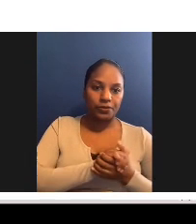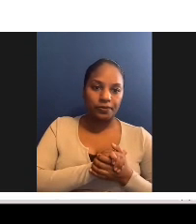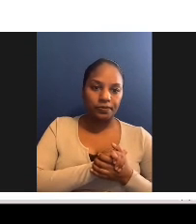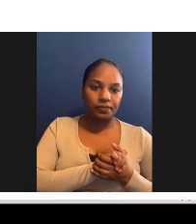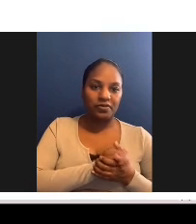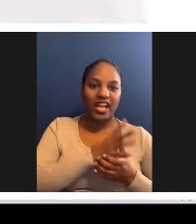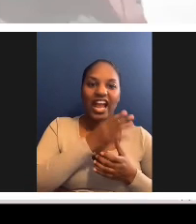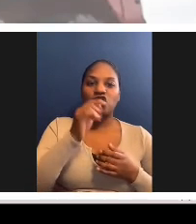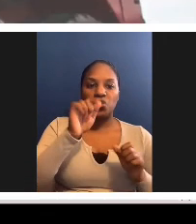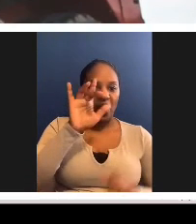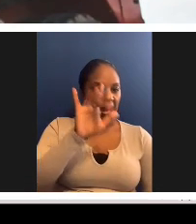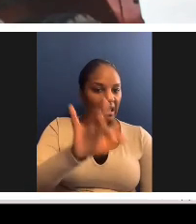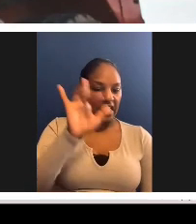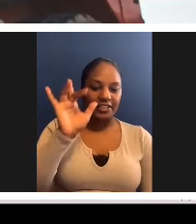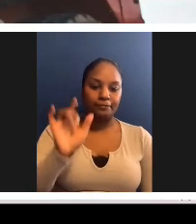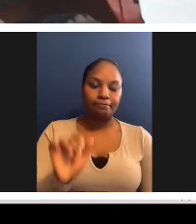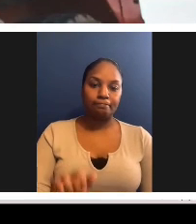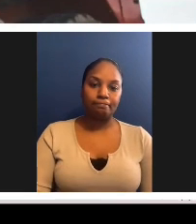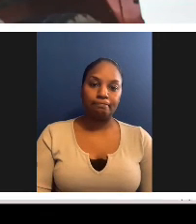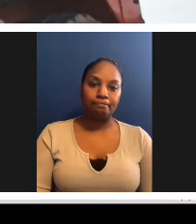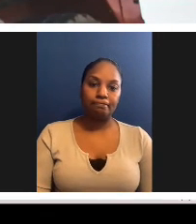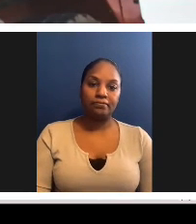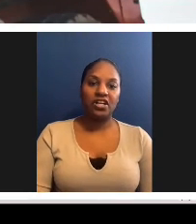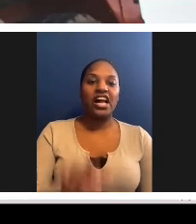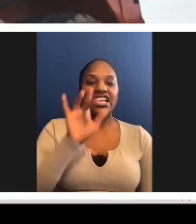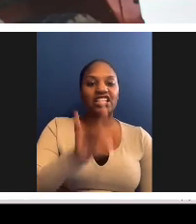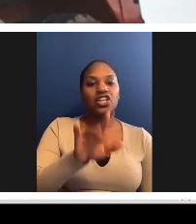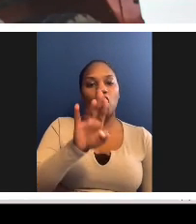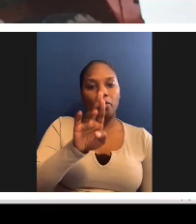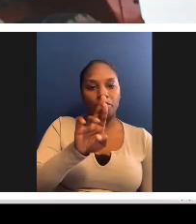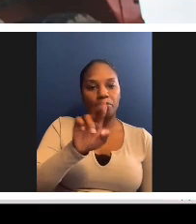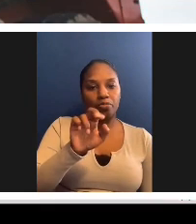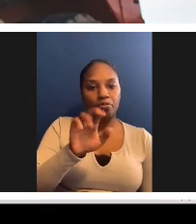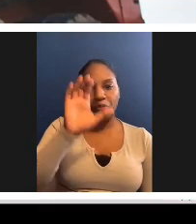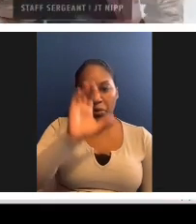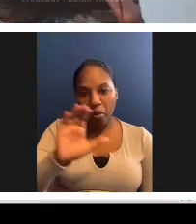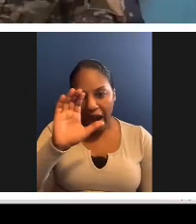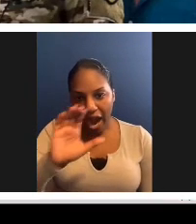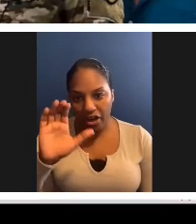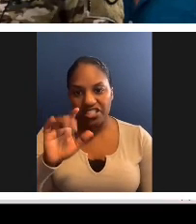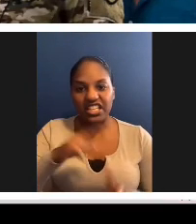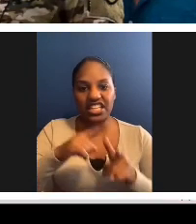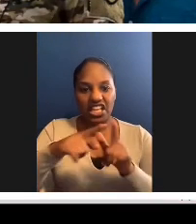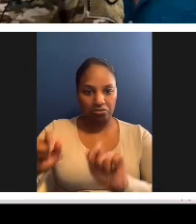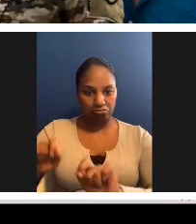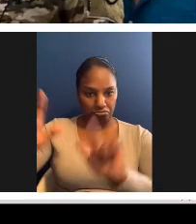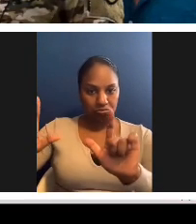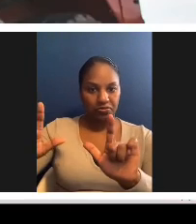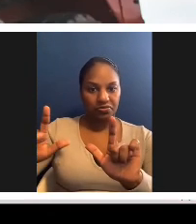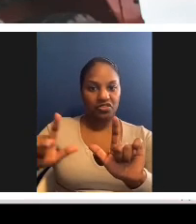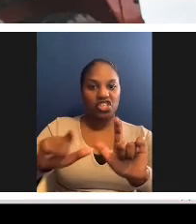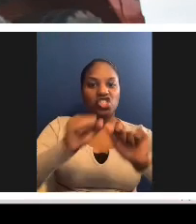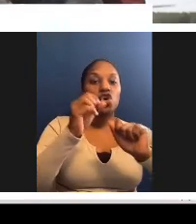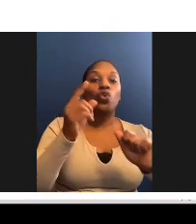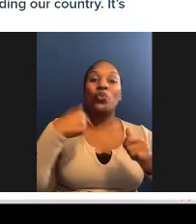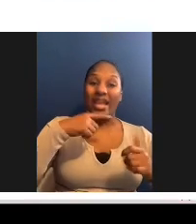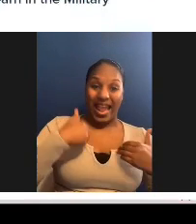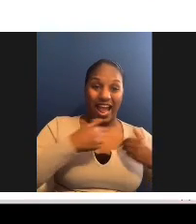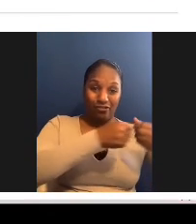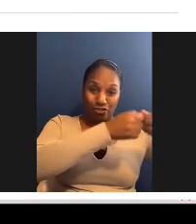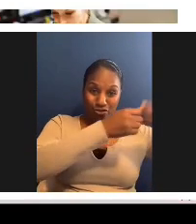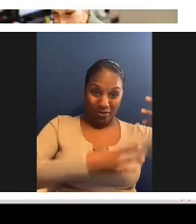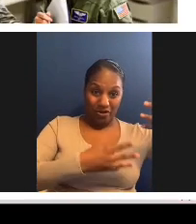And you just click on browse and it'll take you to this here. So we have those drop-down menus. And if you scroll